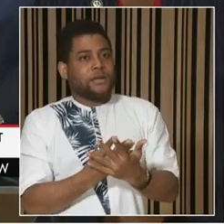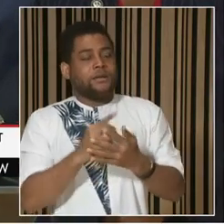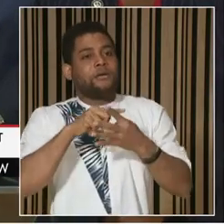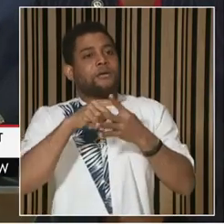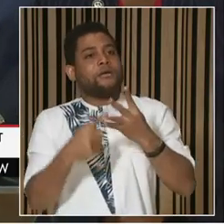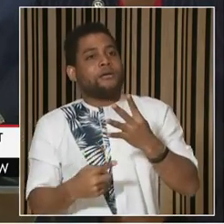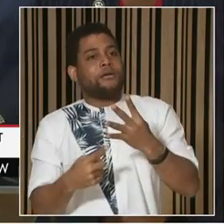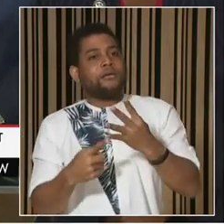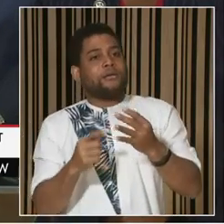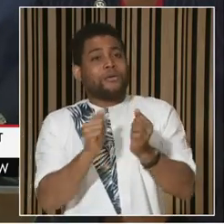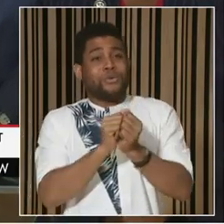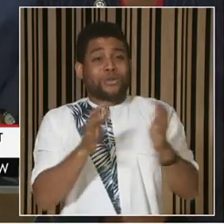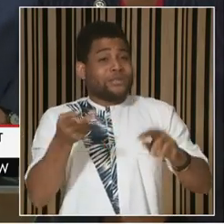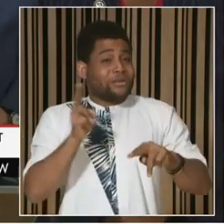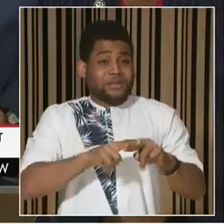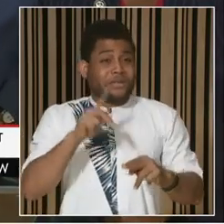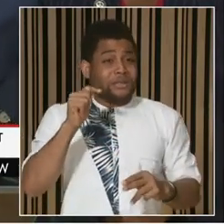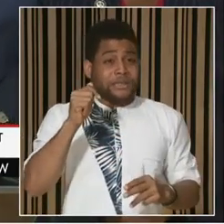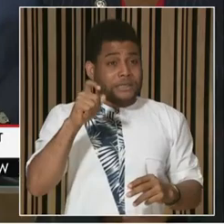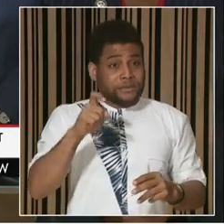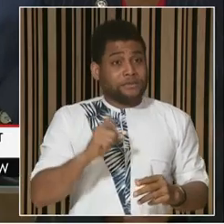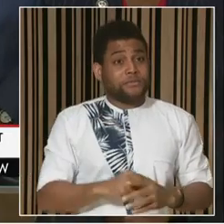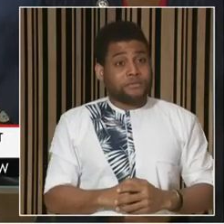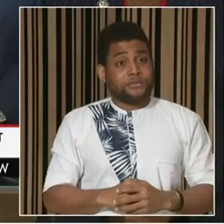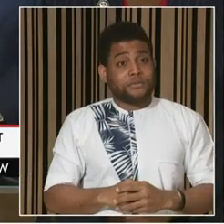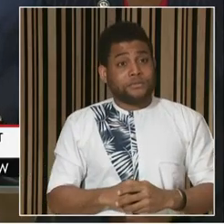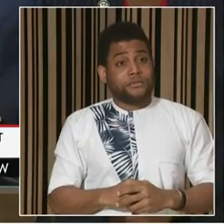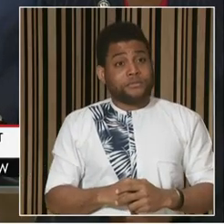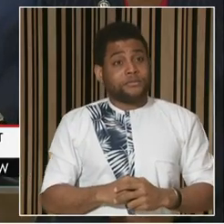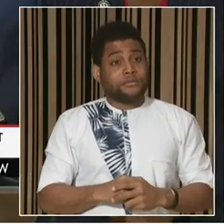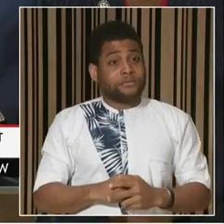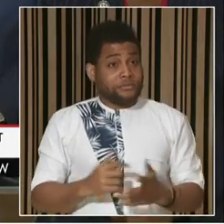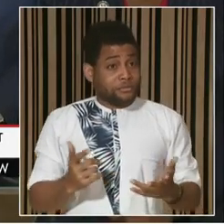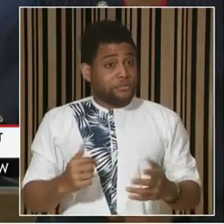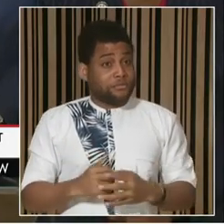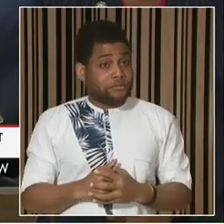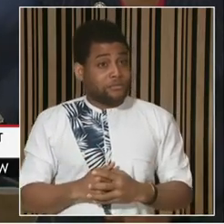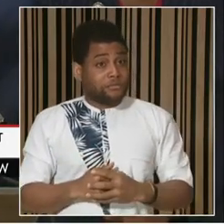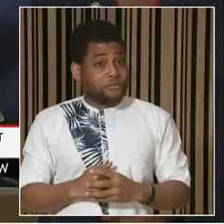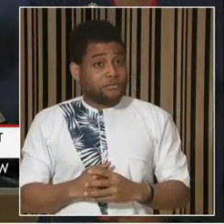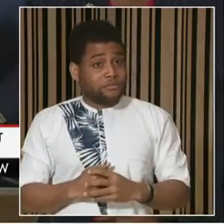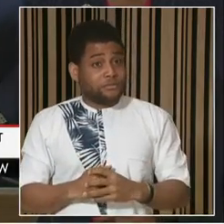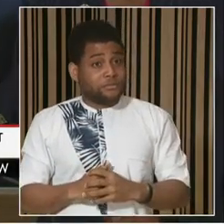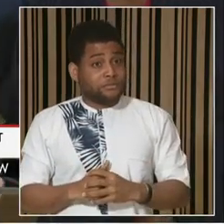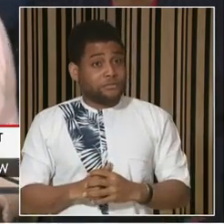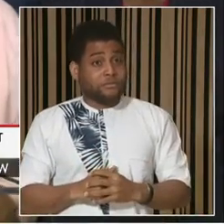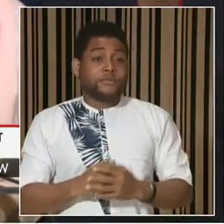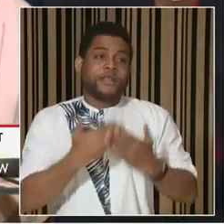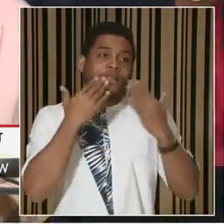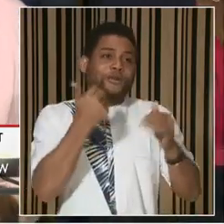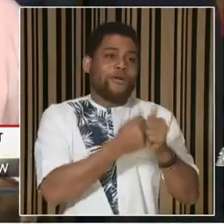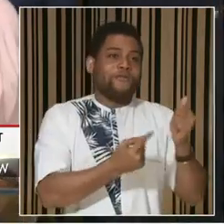without raising taxes. Thank you, everybody.